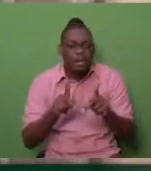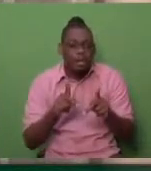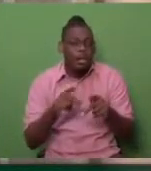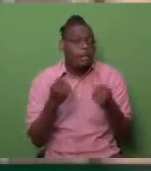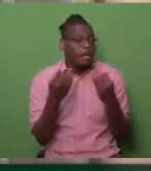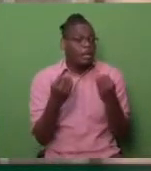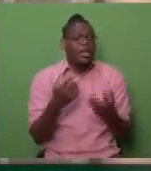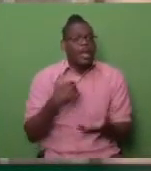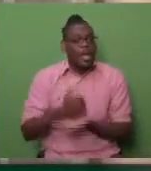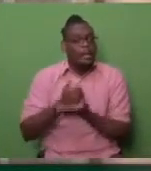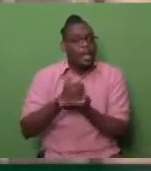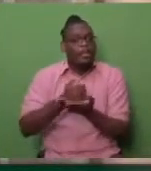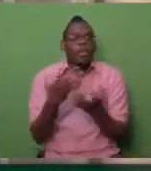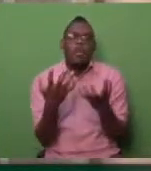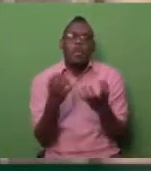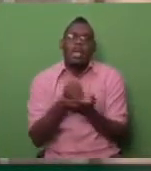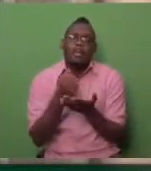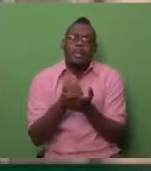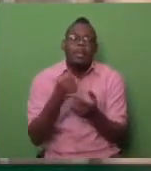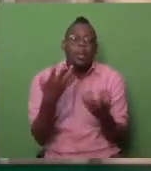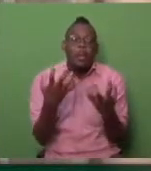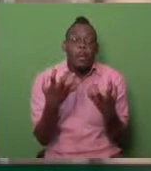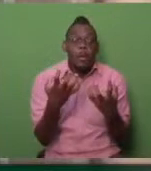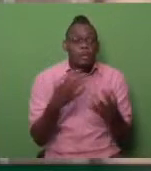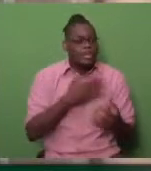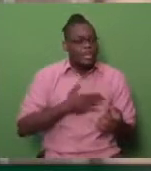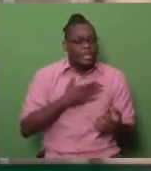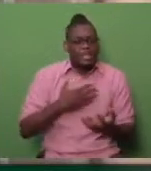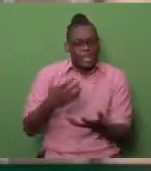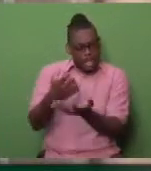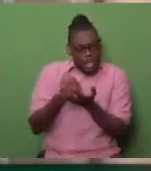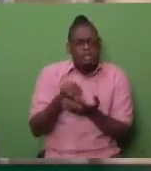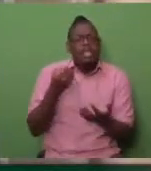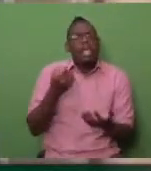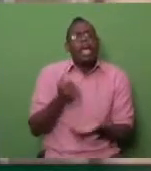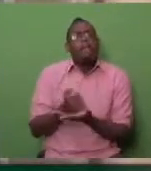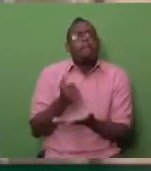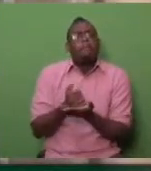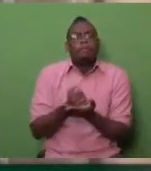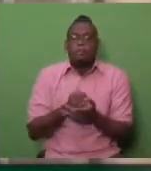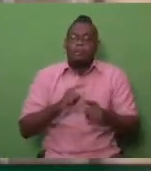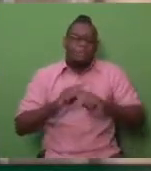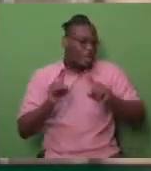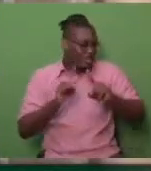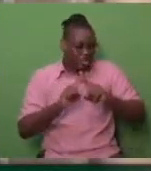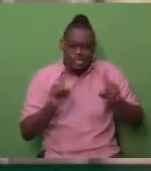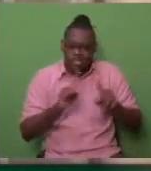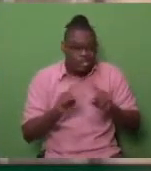budget that is an exercise in ongoing conmanship, that too is a war against the people.